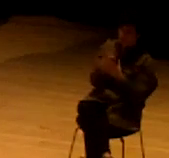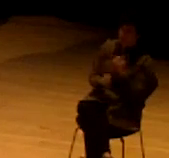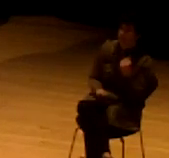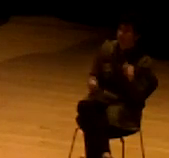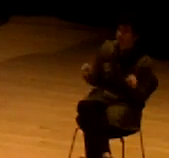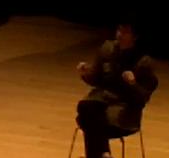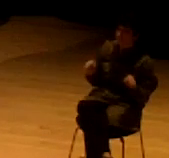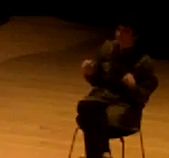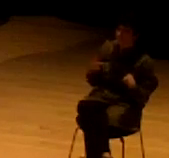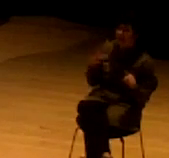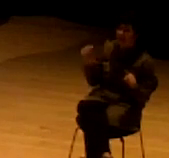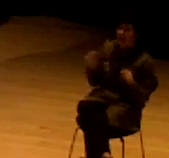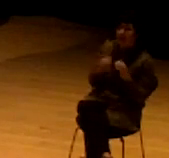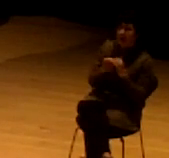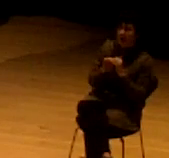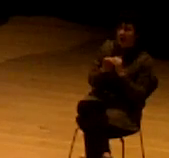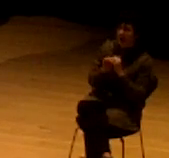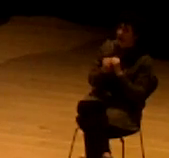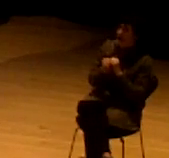to get to a fixed,